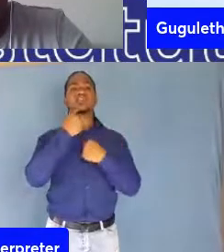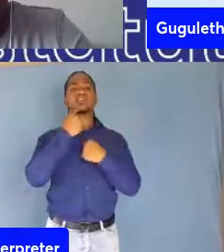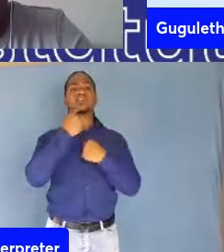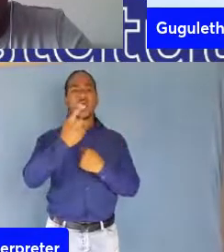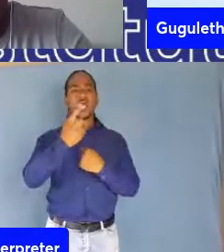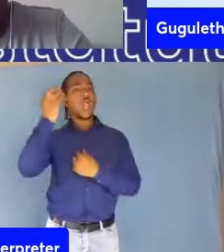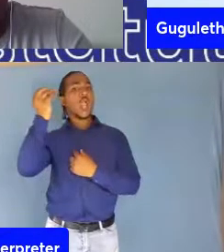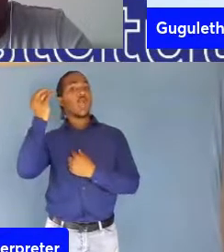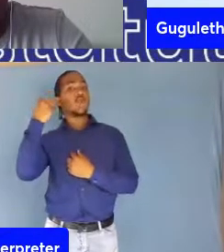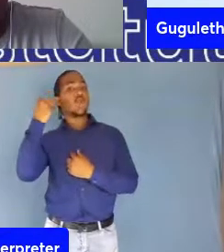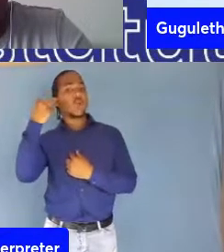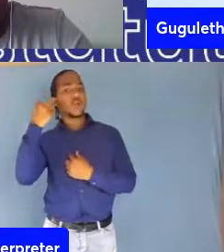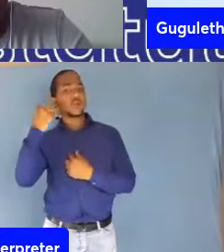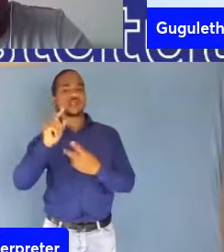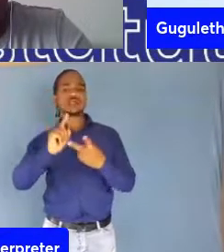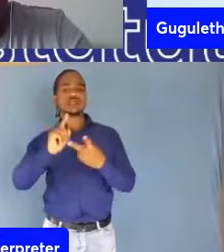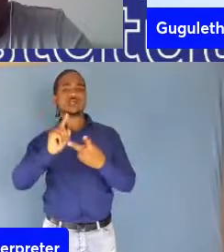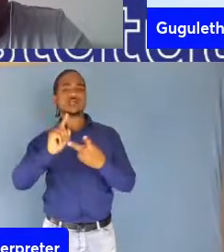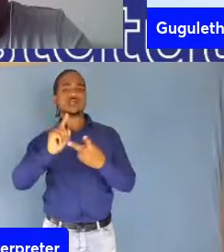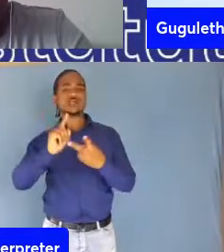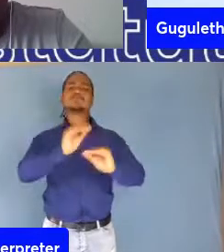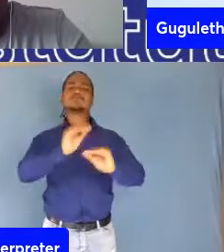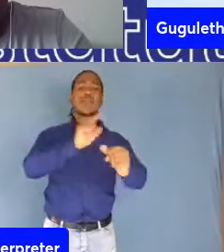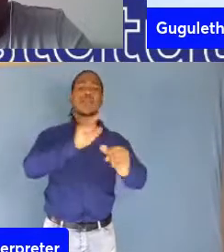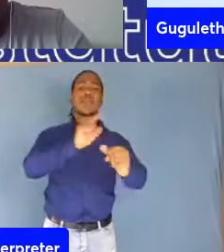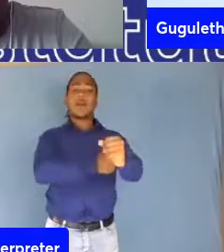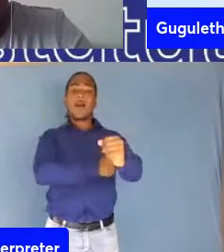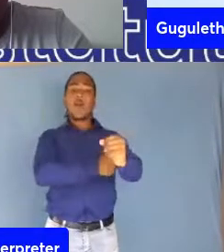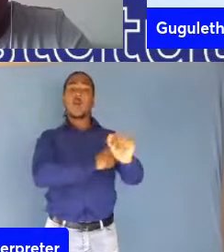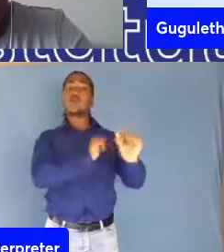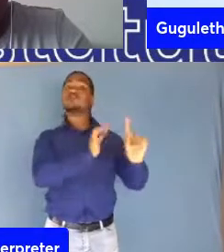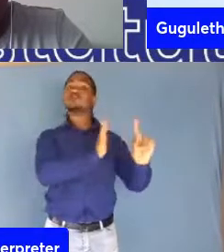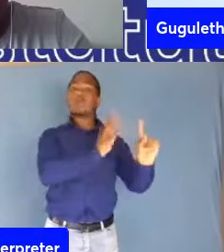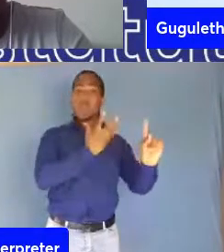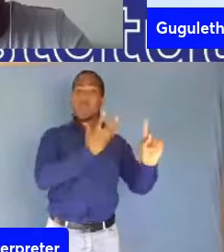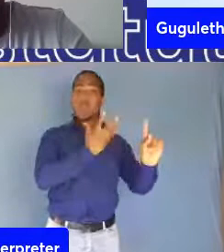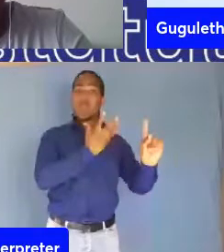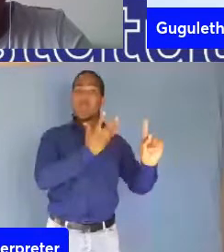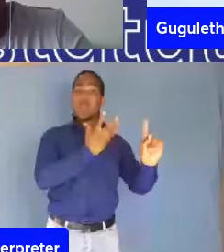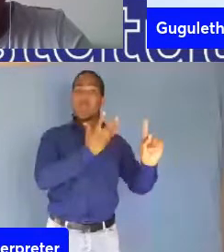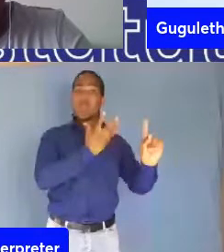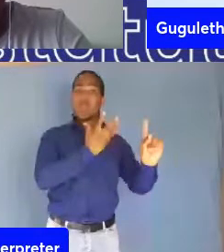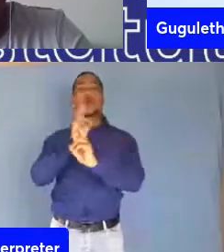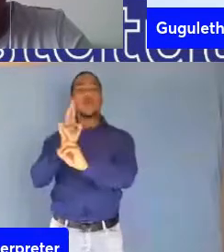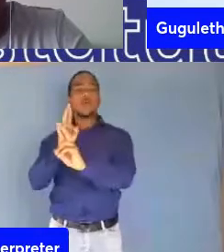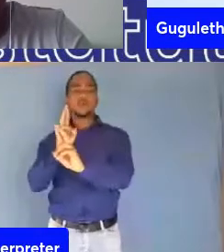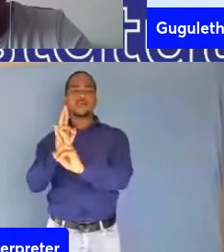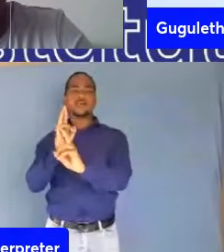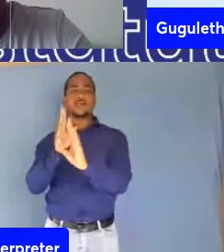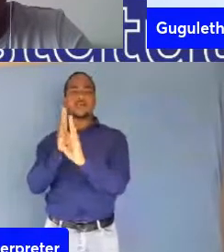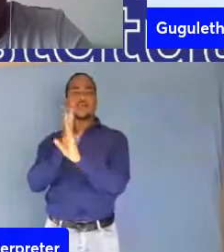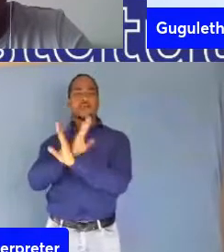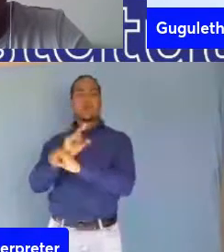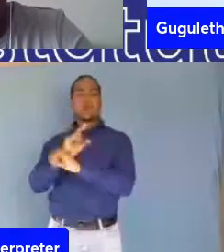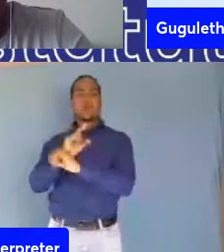education and the power that she has not reported an incident that occurred to her.